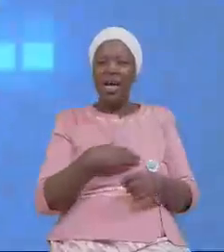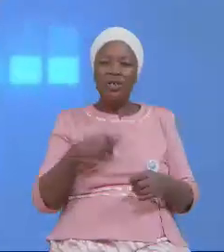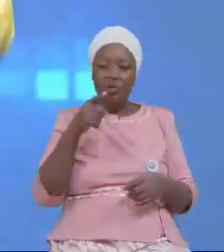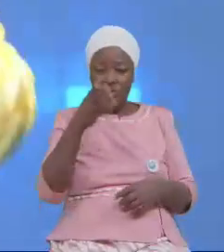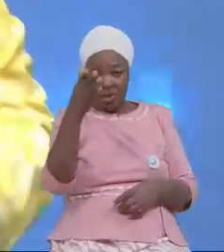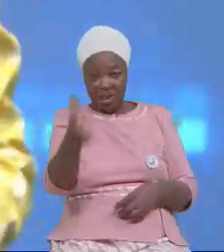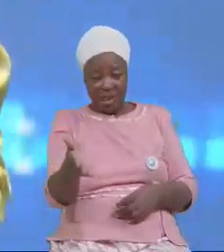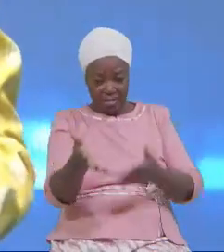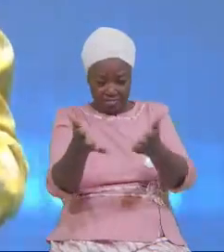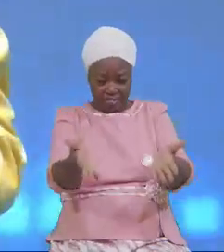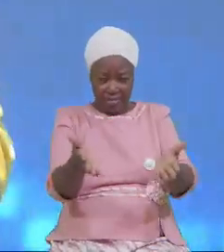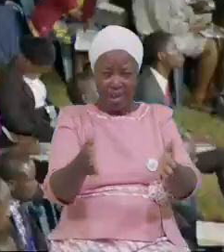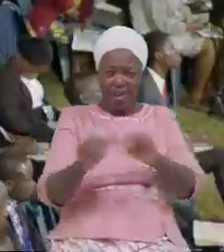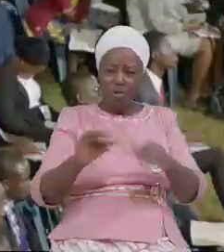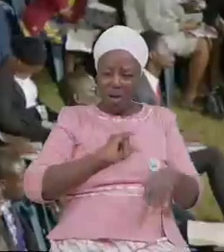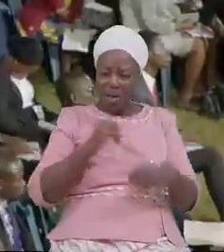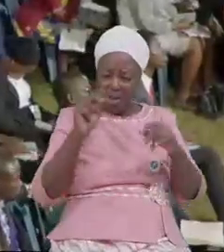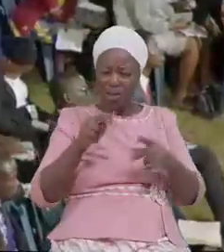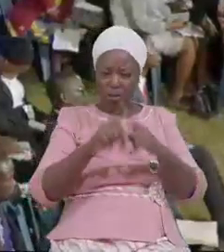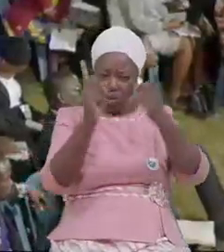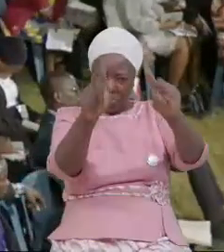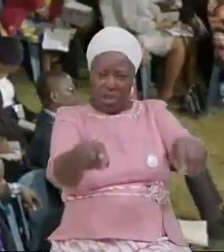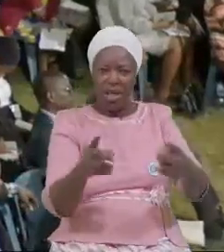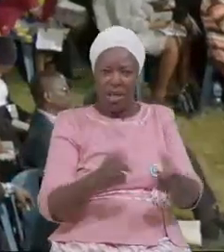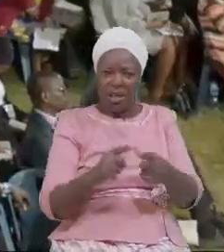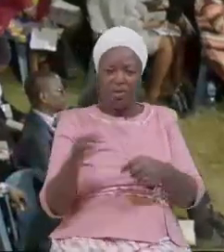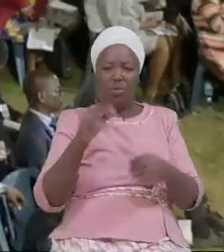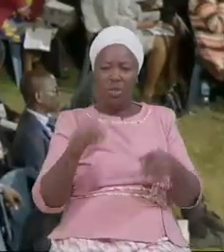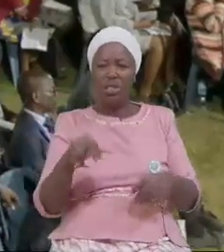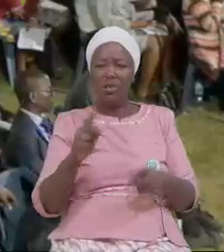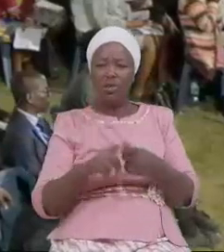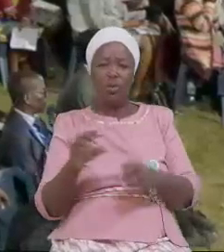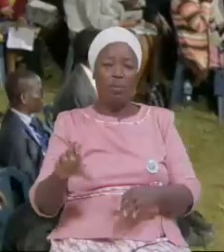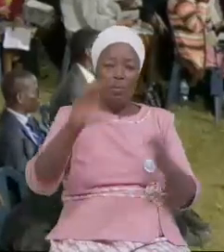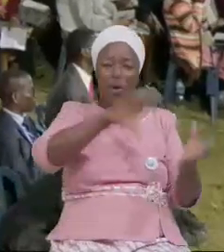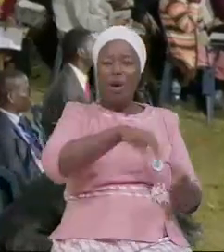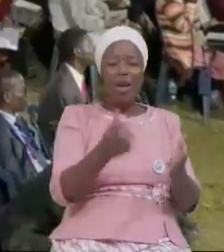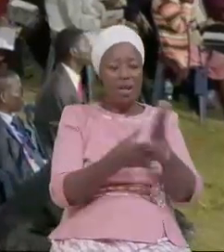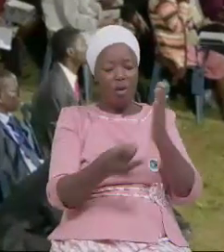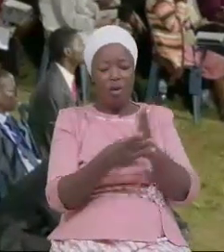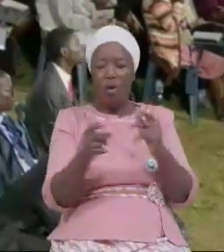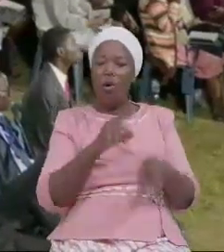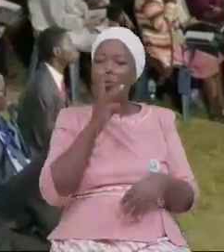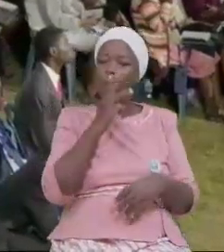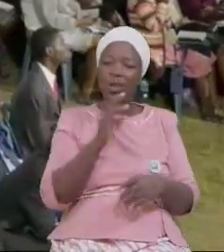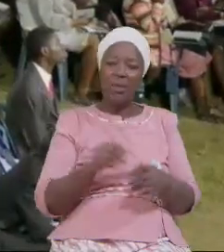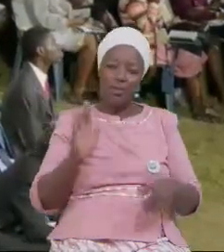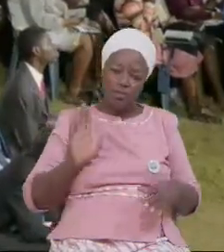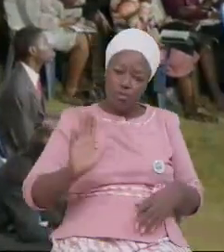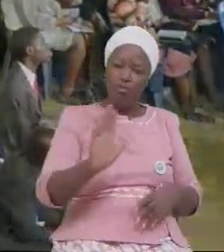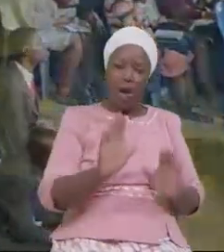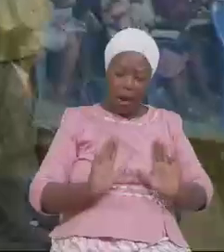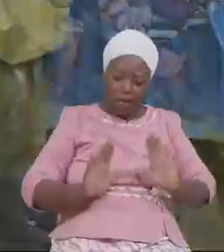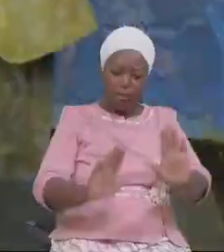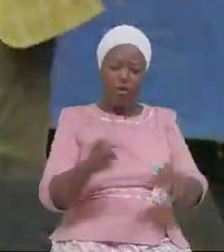need to come there? And do we need to pour any water, any oil on you and push you so that you know you can have